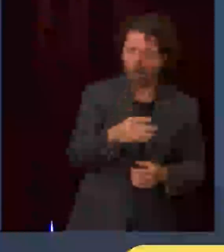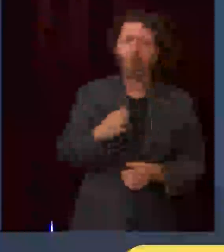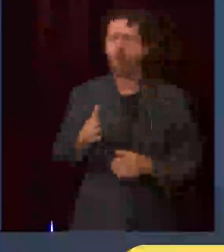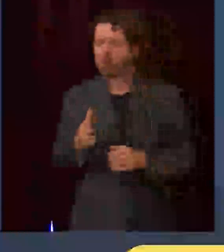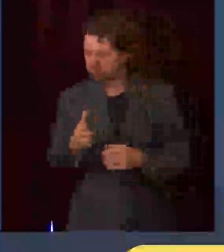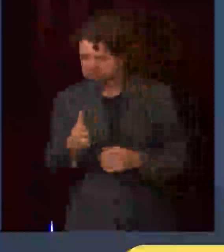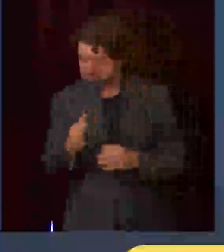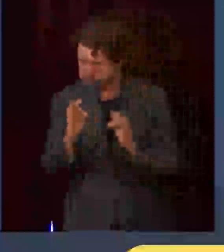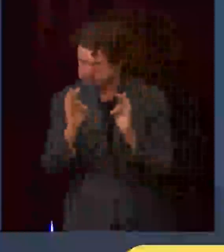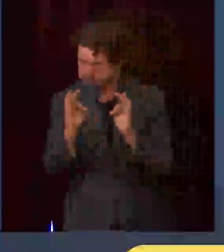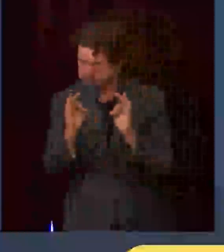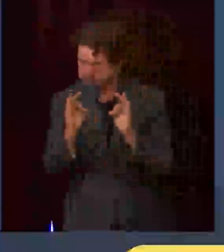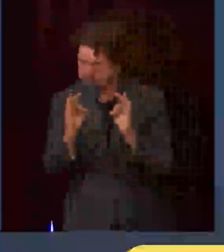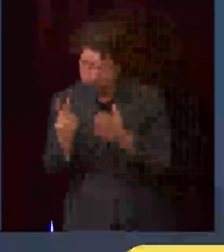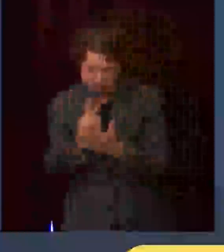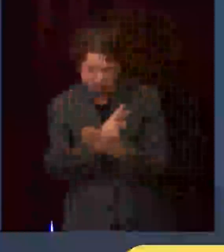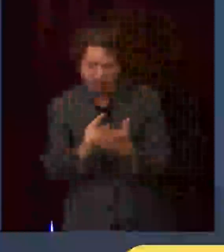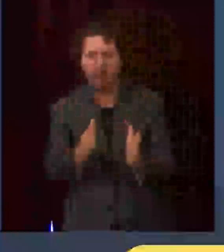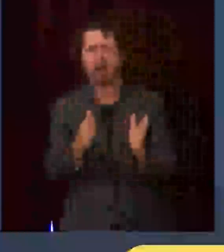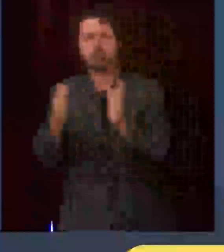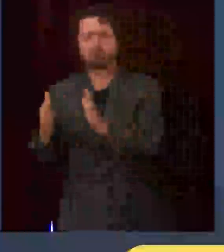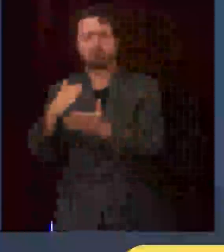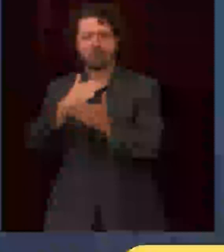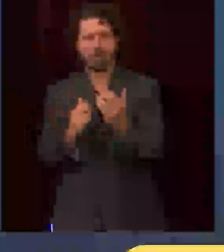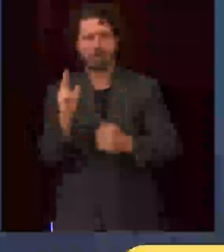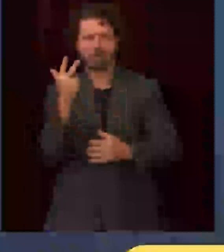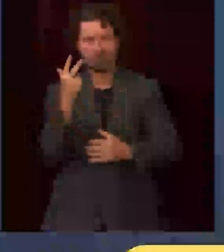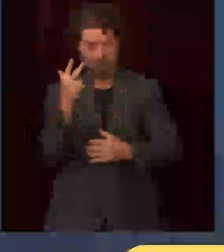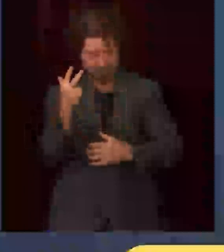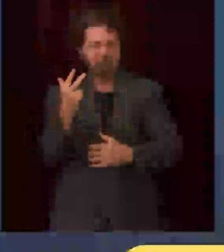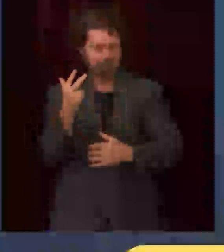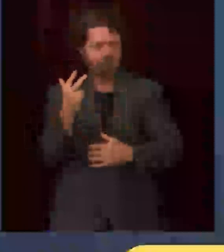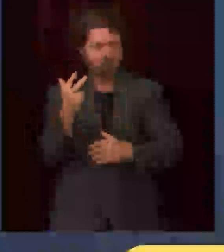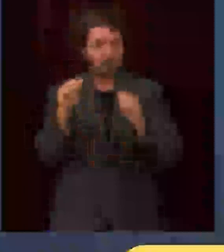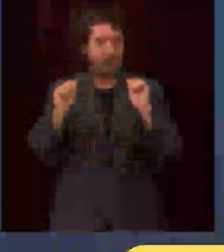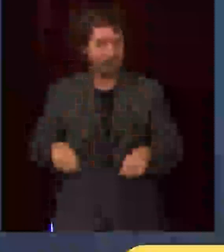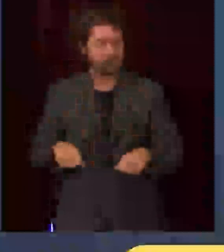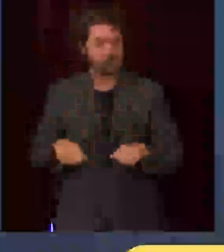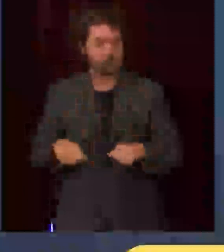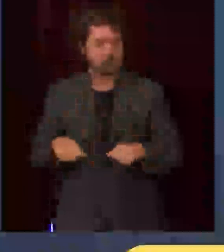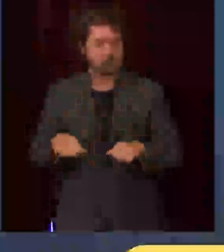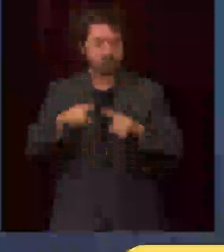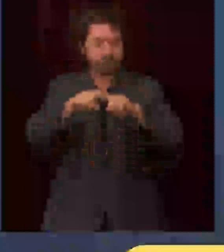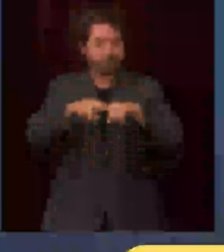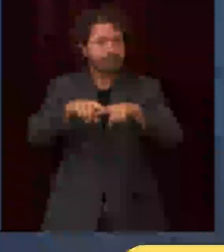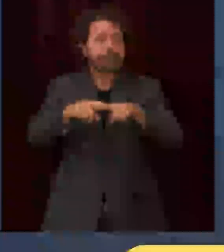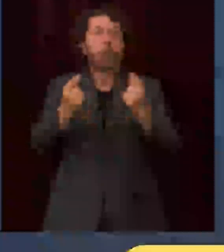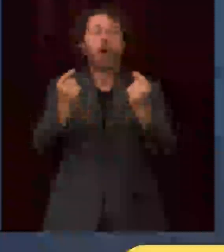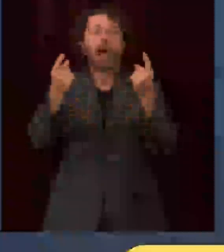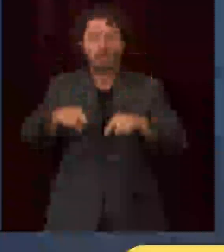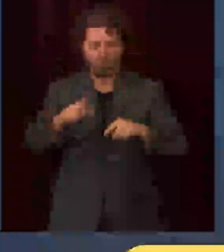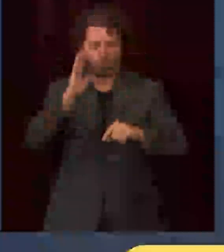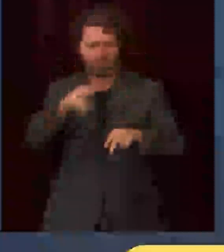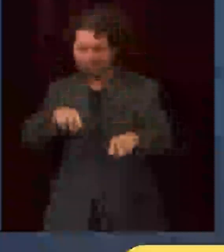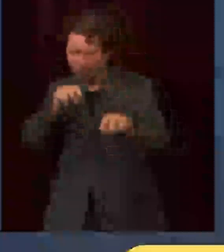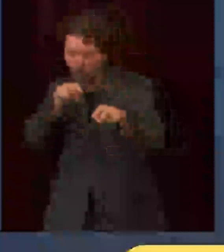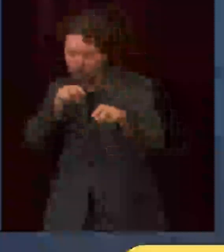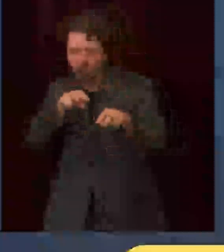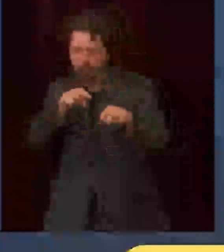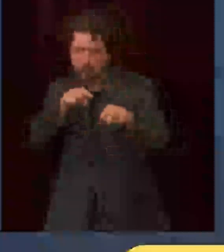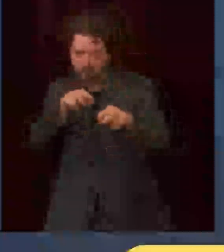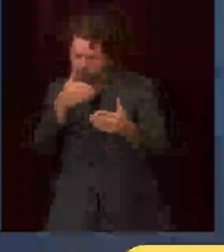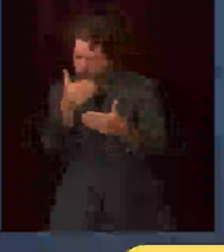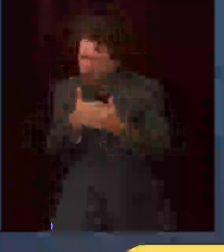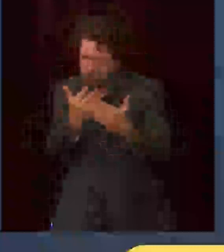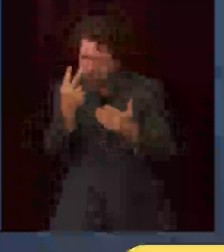they decide there's some additional restrictions that are necessary because of the particular circumstances of their county. So here I